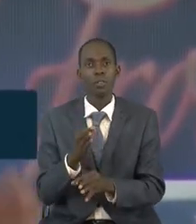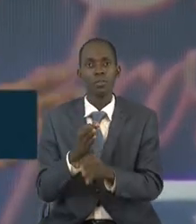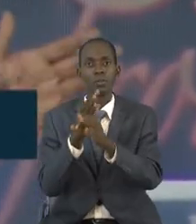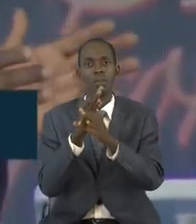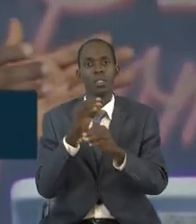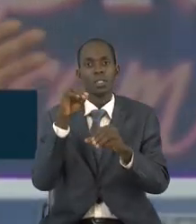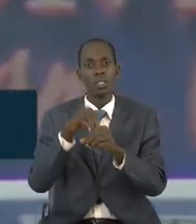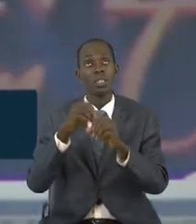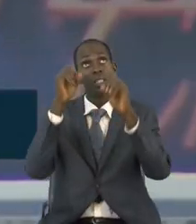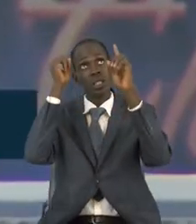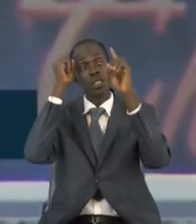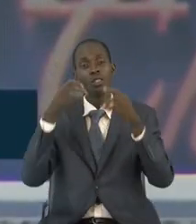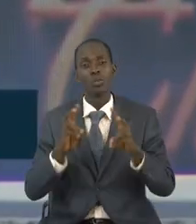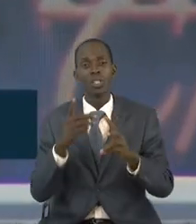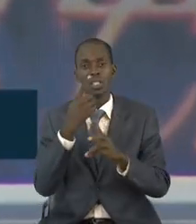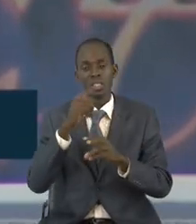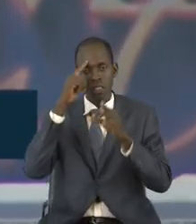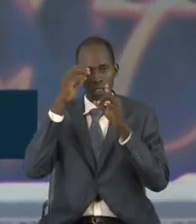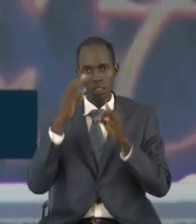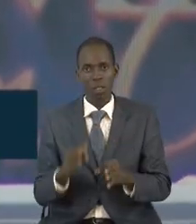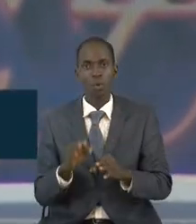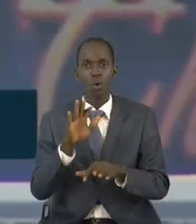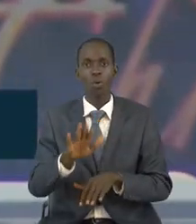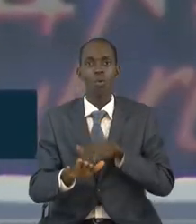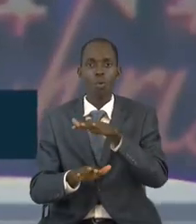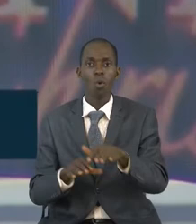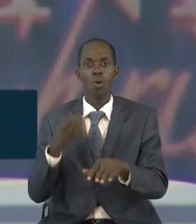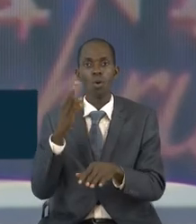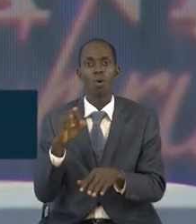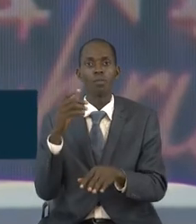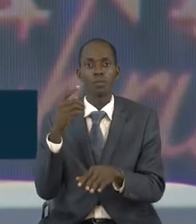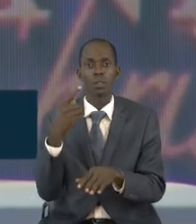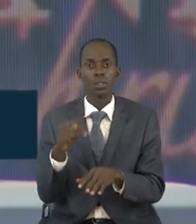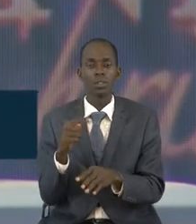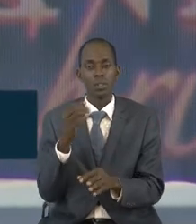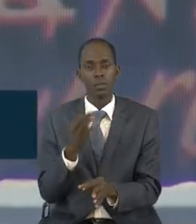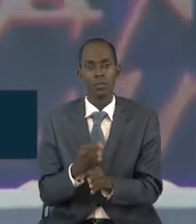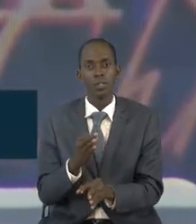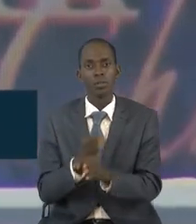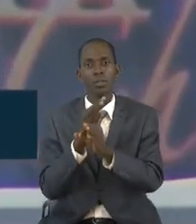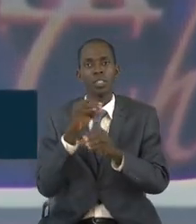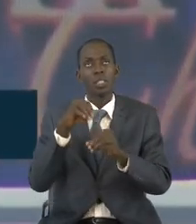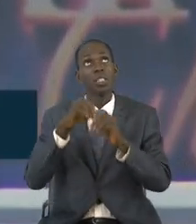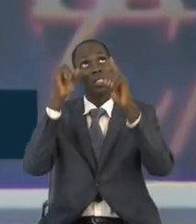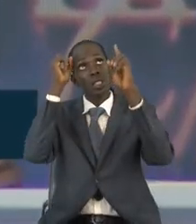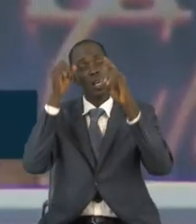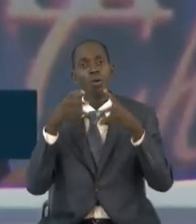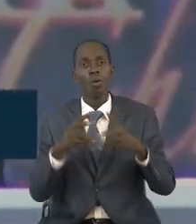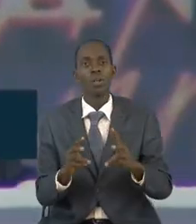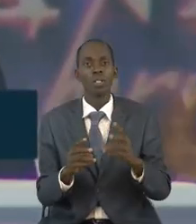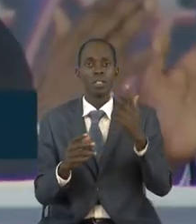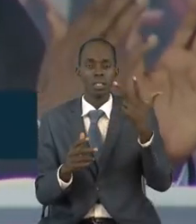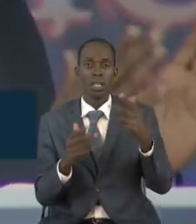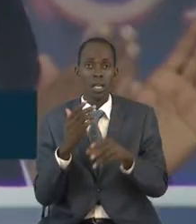The determined walk of the faithful in his way. Three things. Number